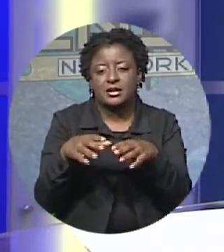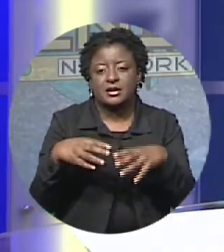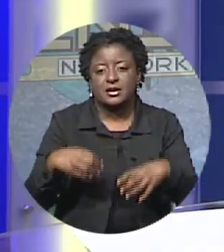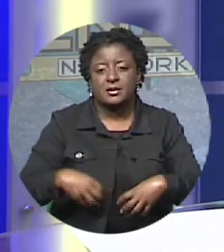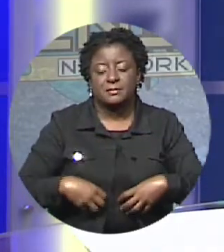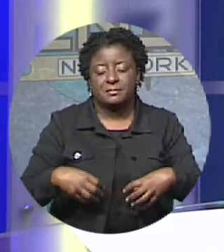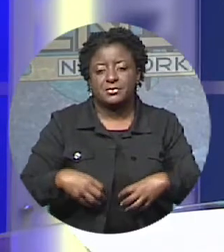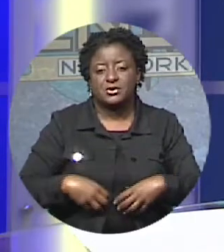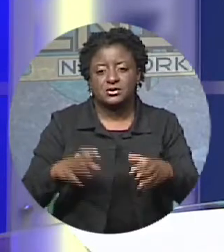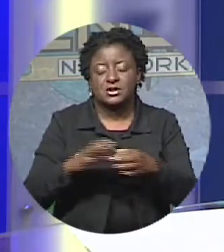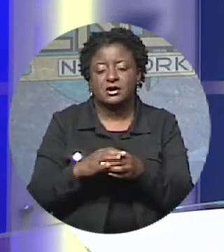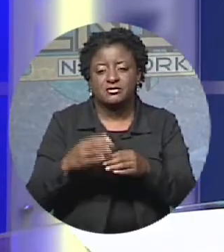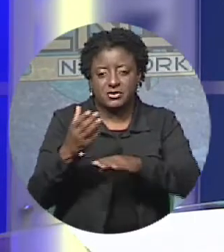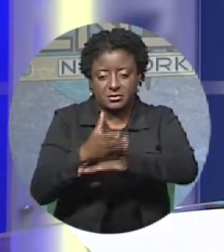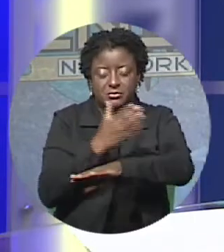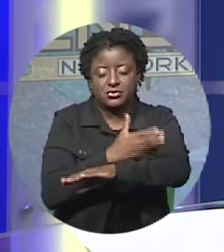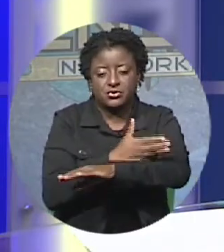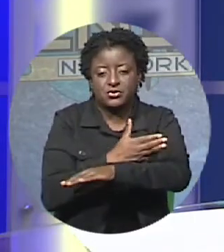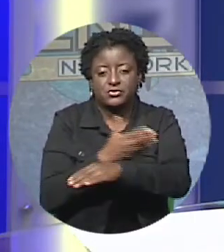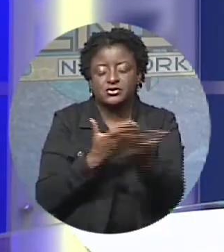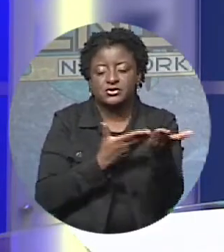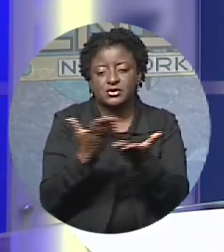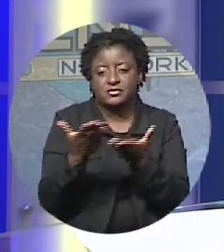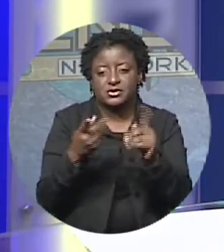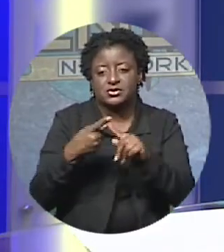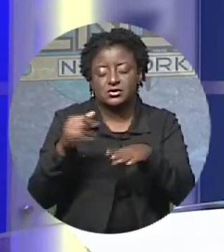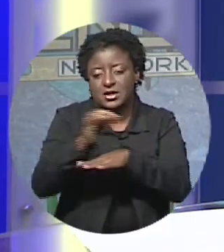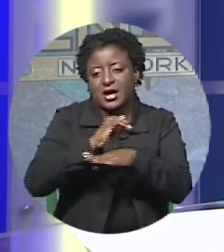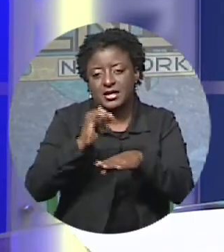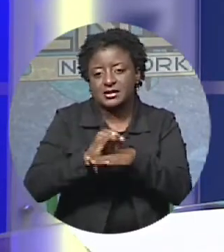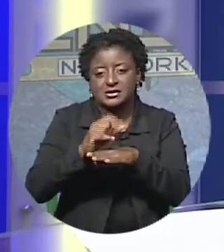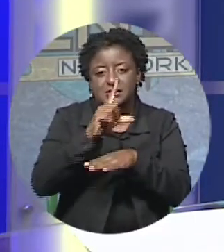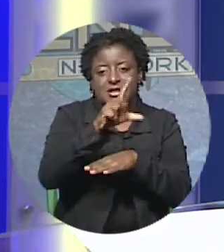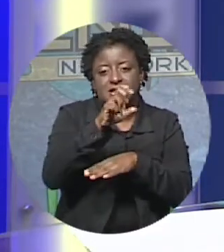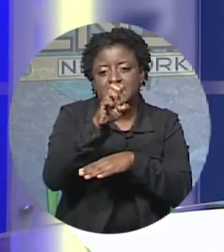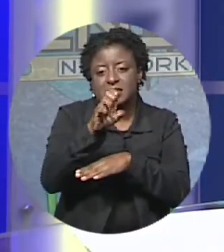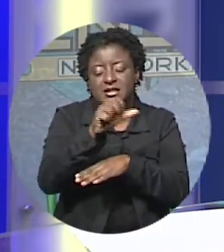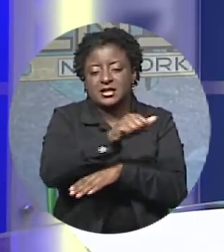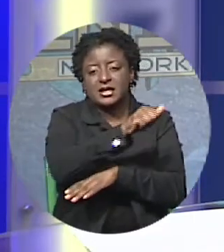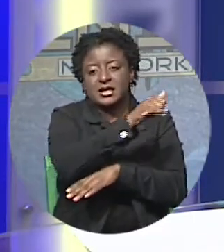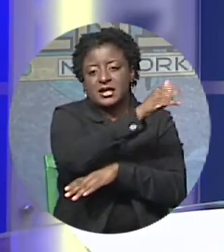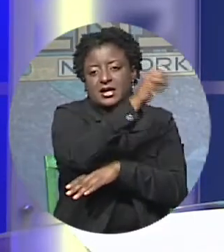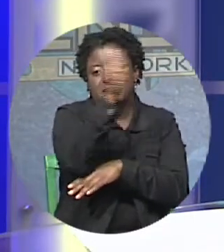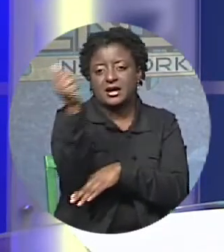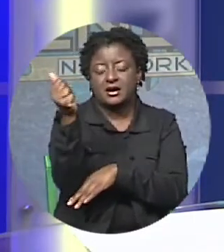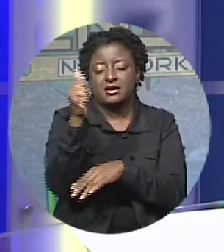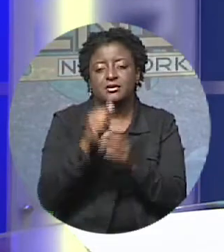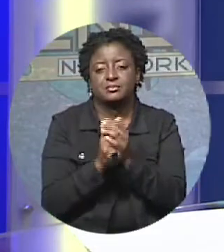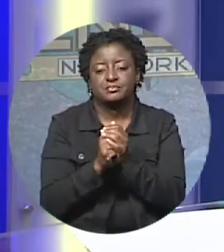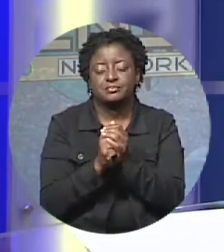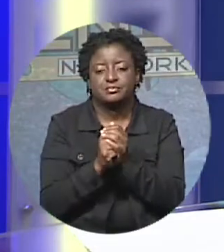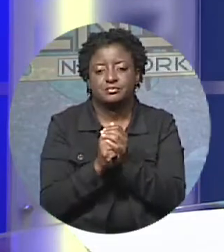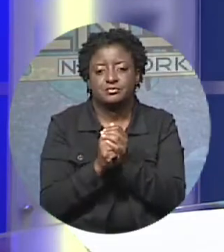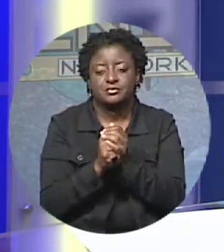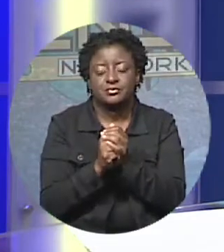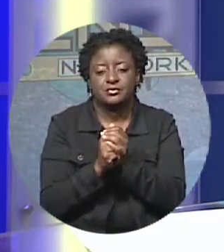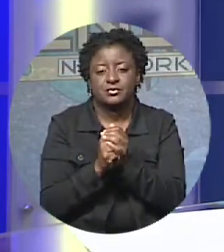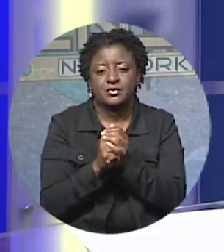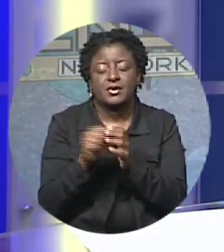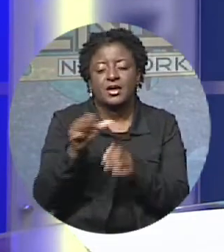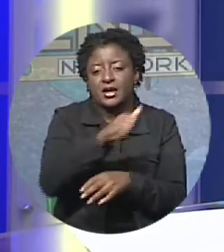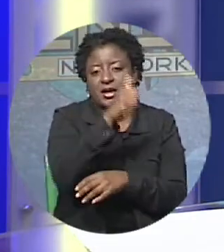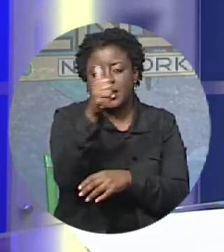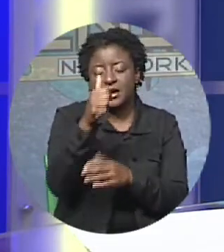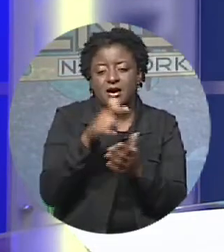services into several family islands, and officials feel the airline continues to hold its own. Our Julian Gibson spoke to airline